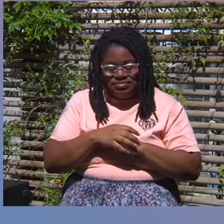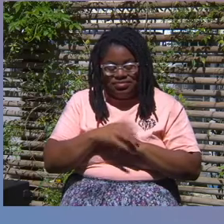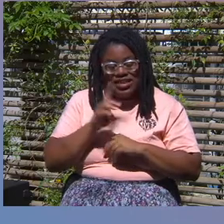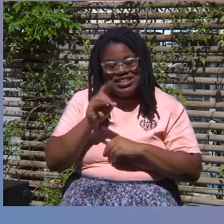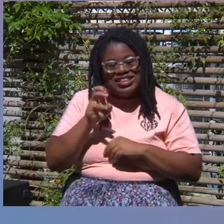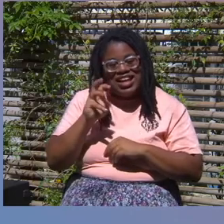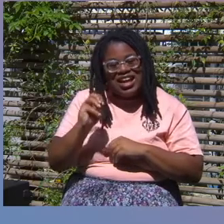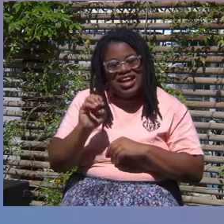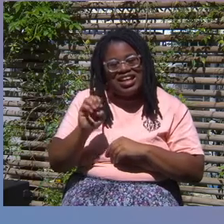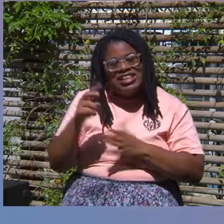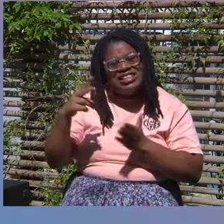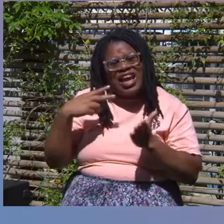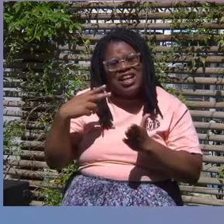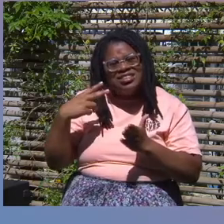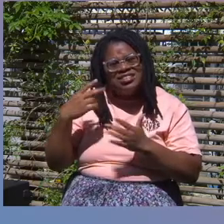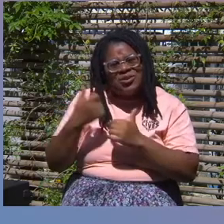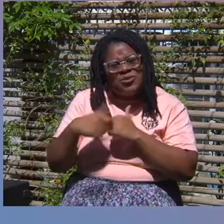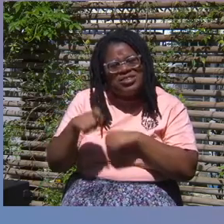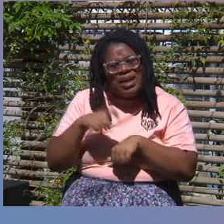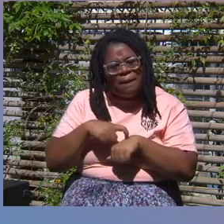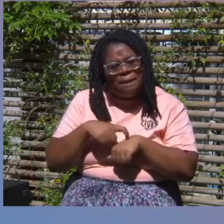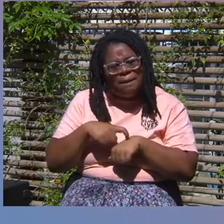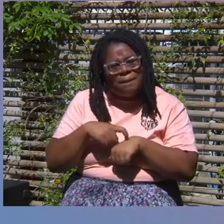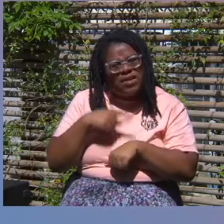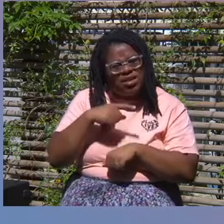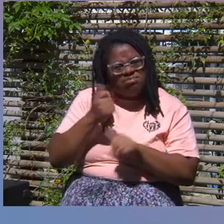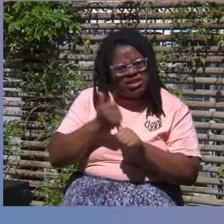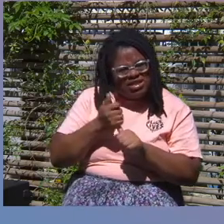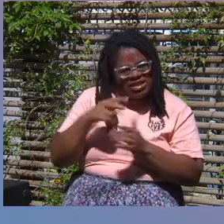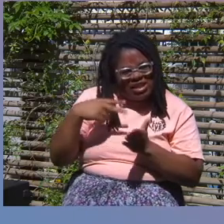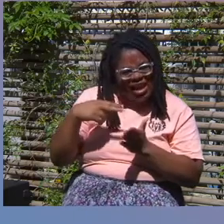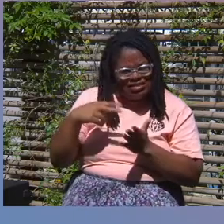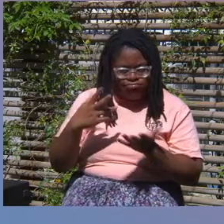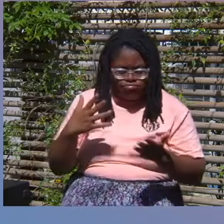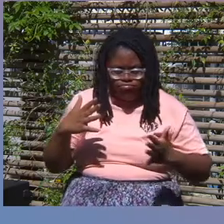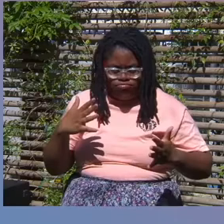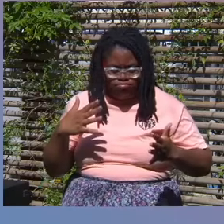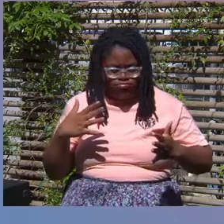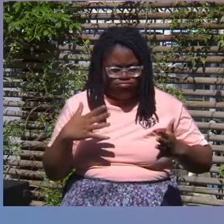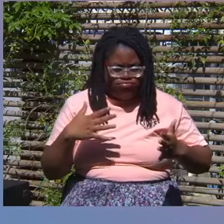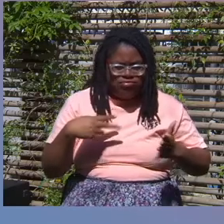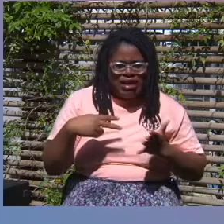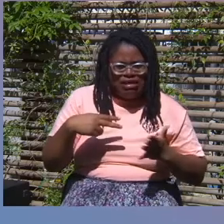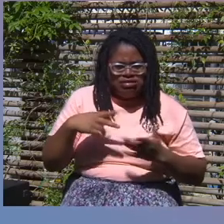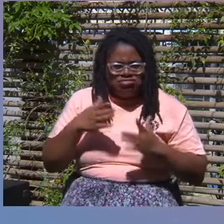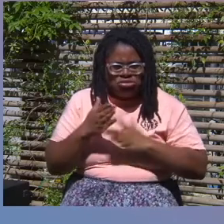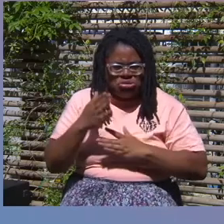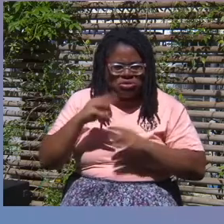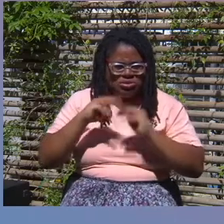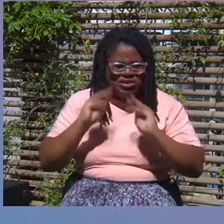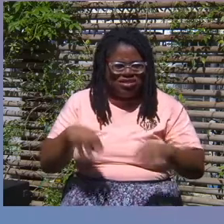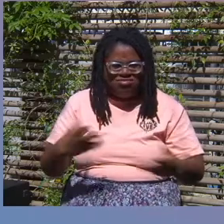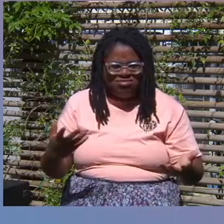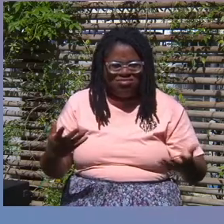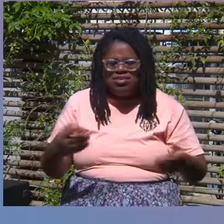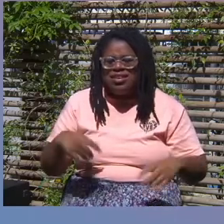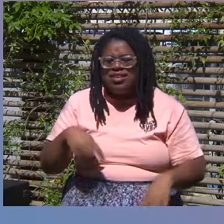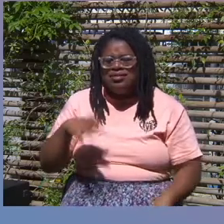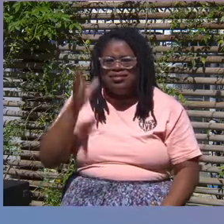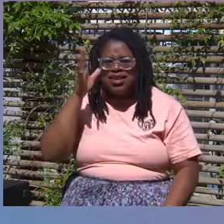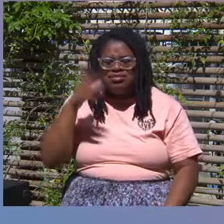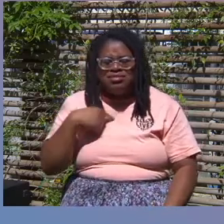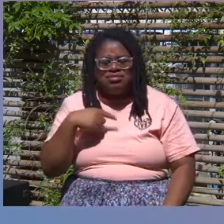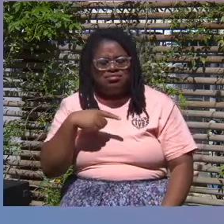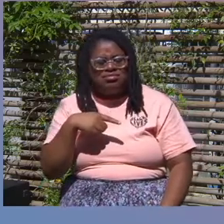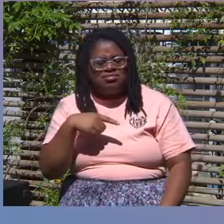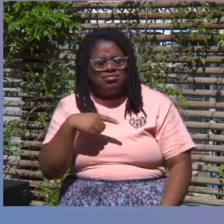Dion was dancing the whole time. He was just popping through the museum. And the guy was like,